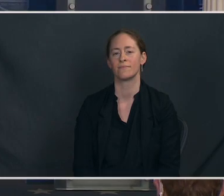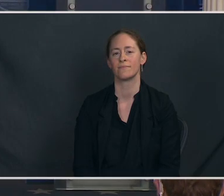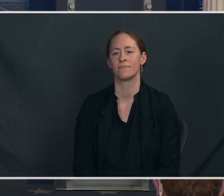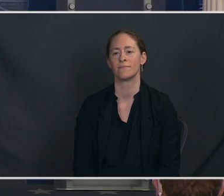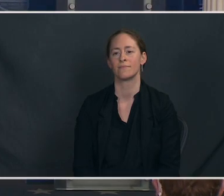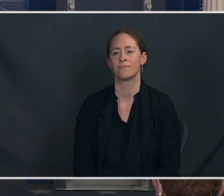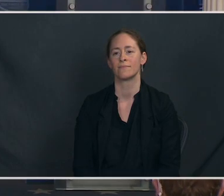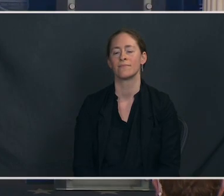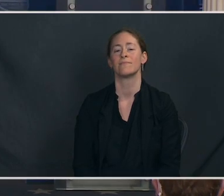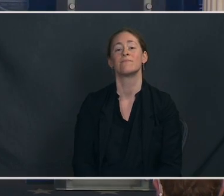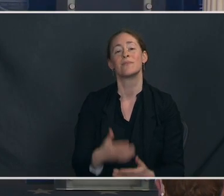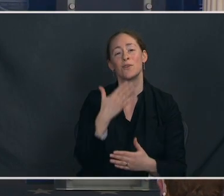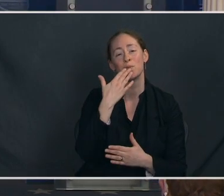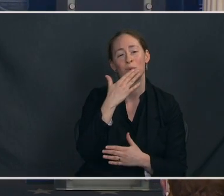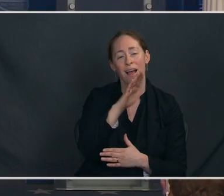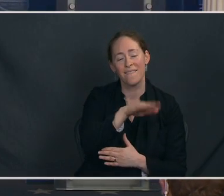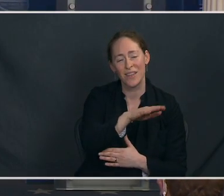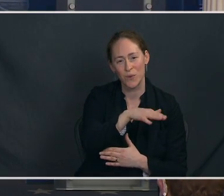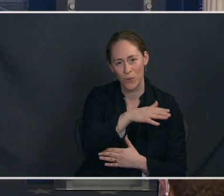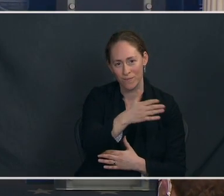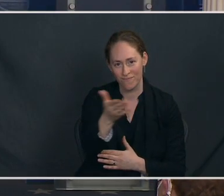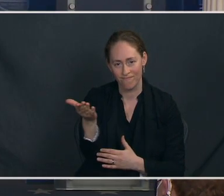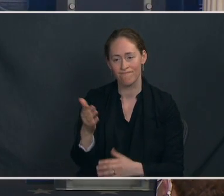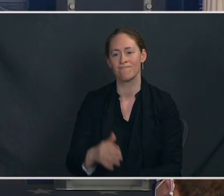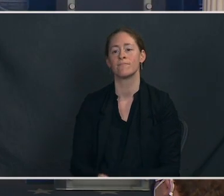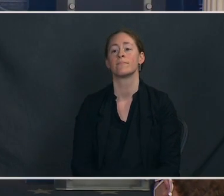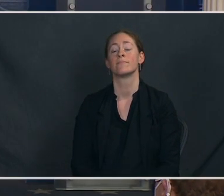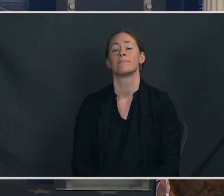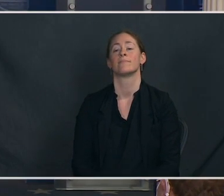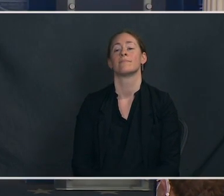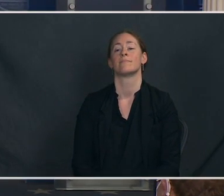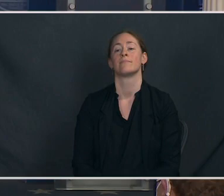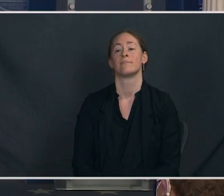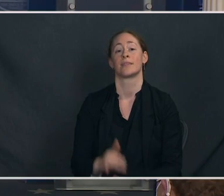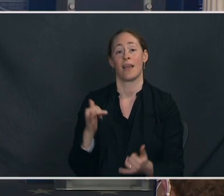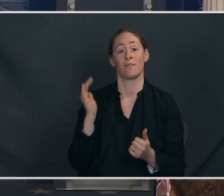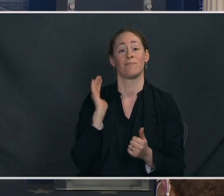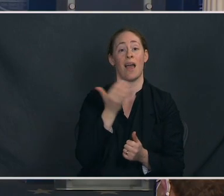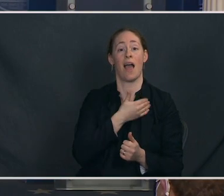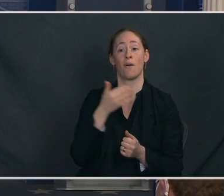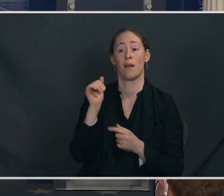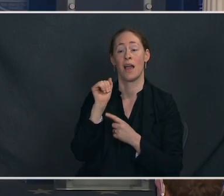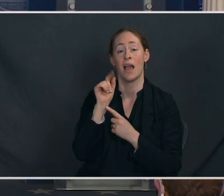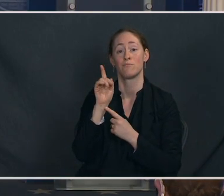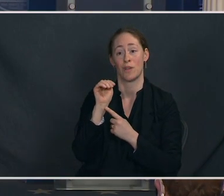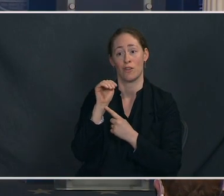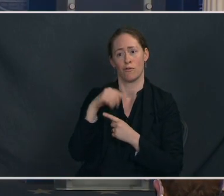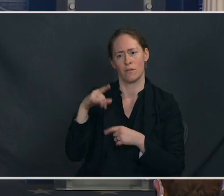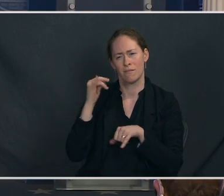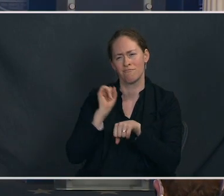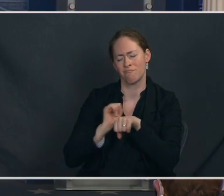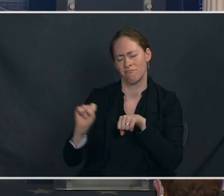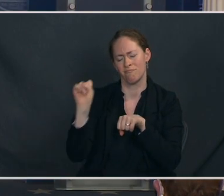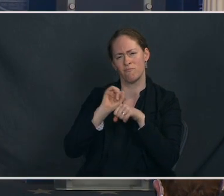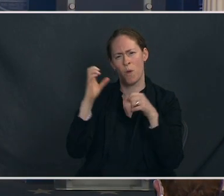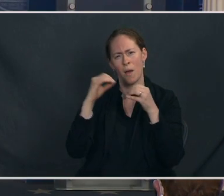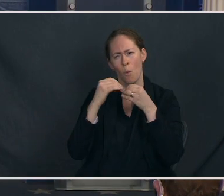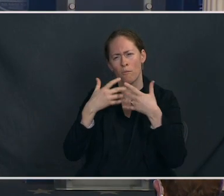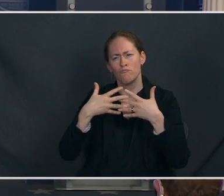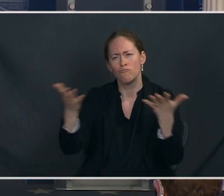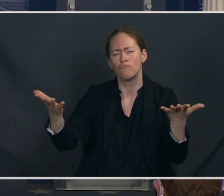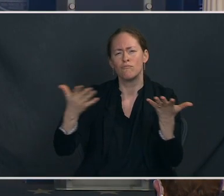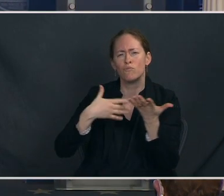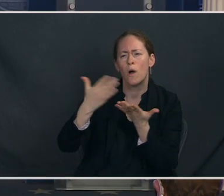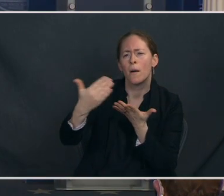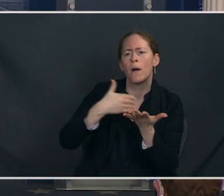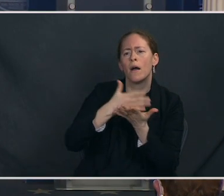Good afternoon. As part of our administration's efforts to increase transparency and introduce all of you to the policy experts